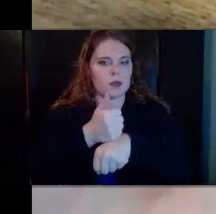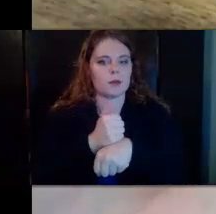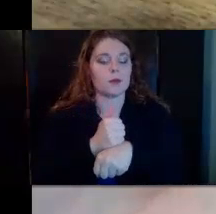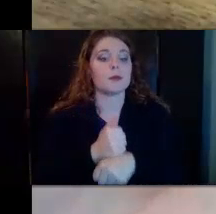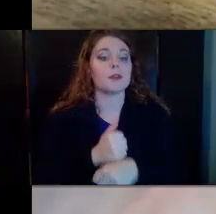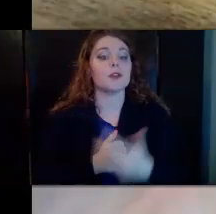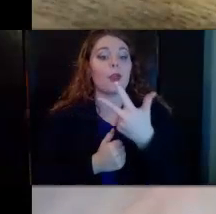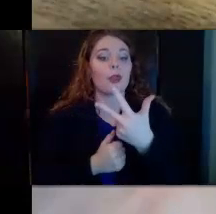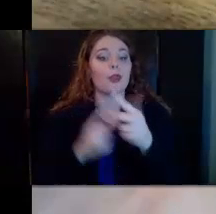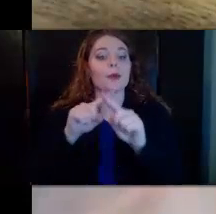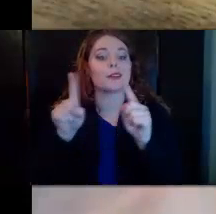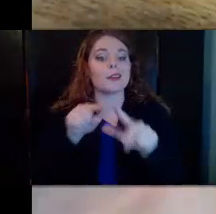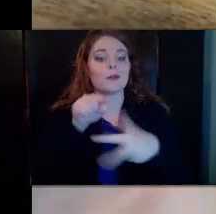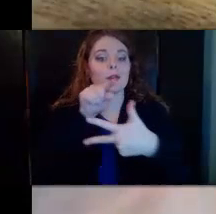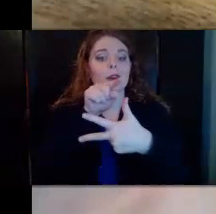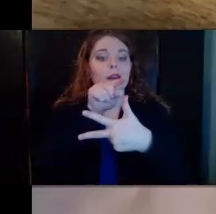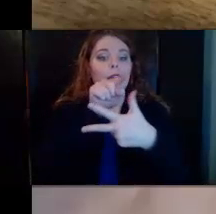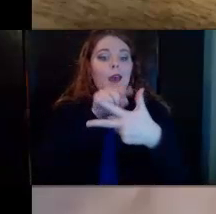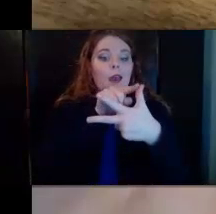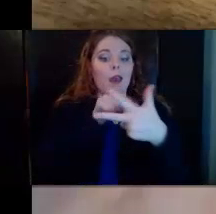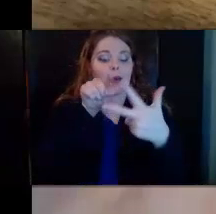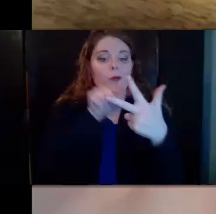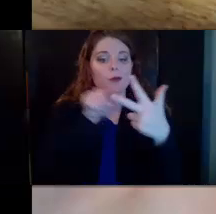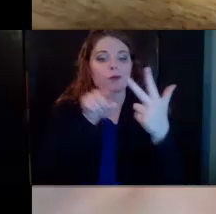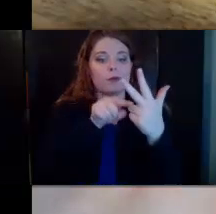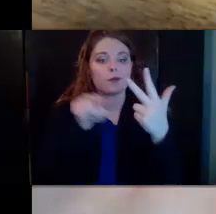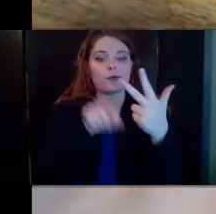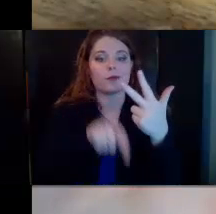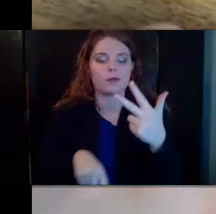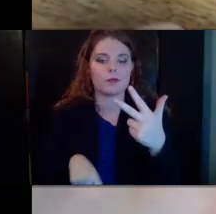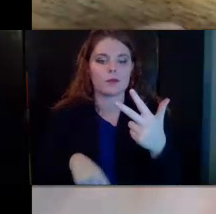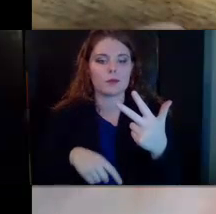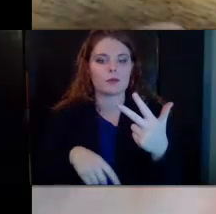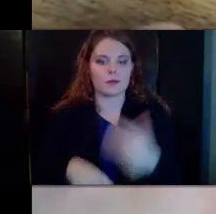3 angles, putting x because I don't know what that one is,